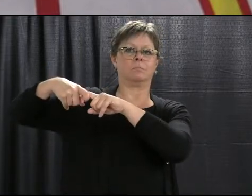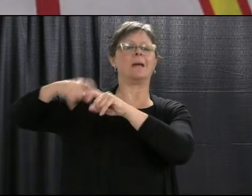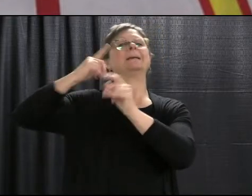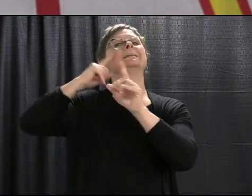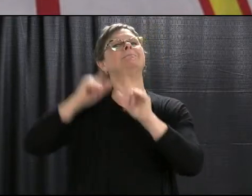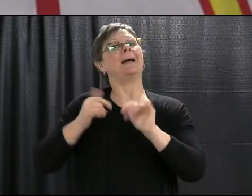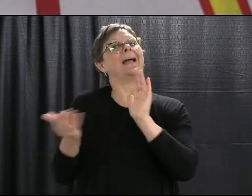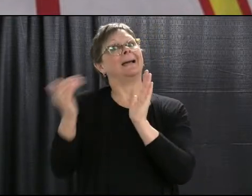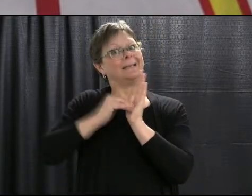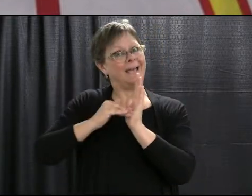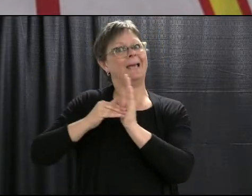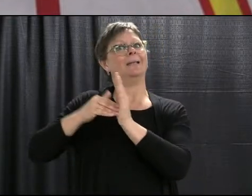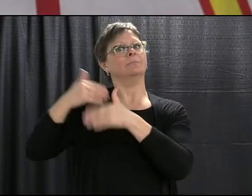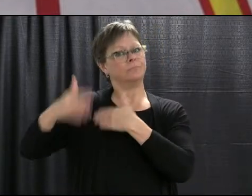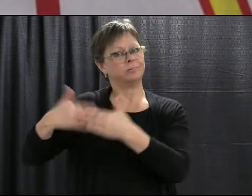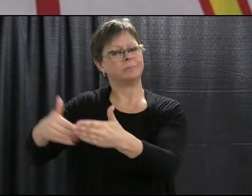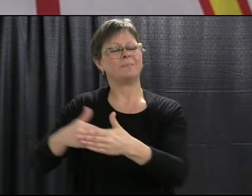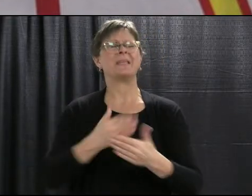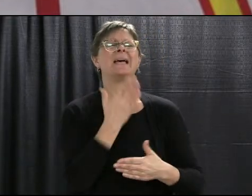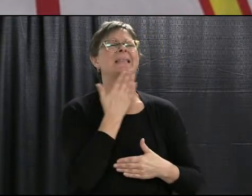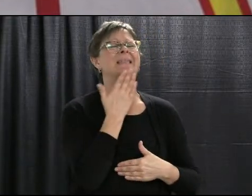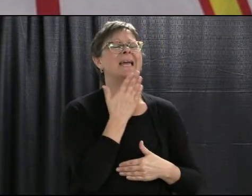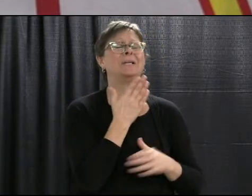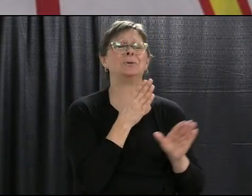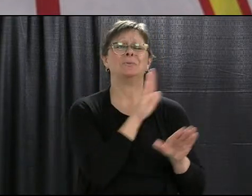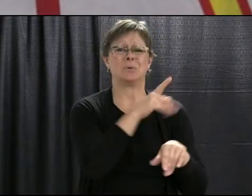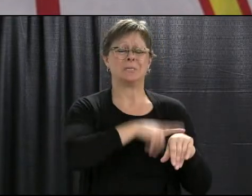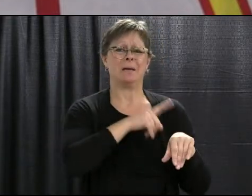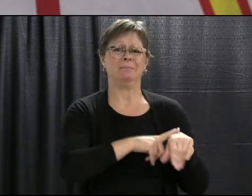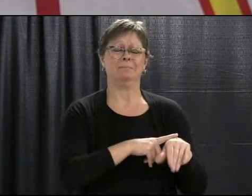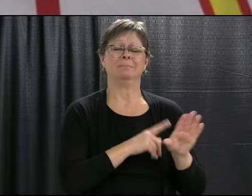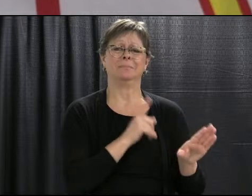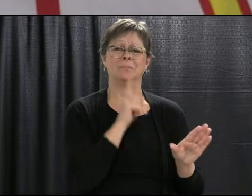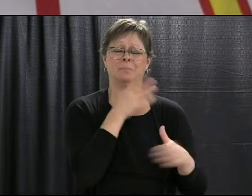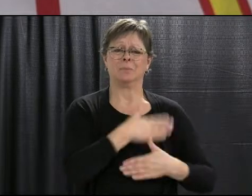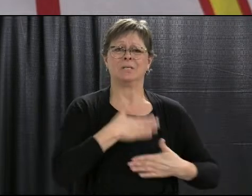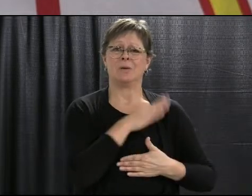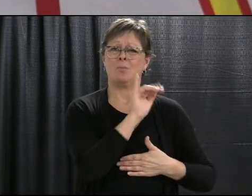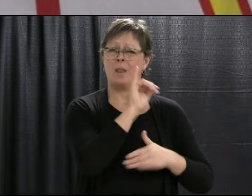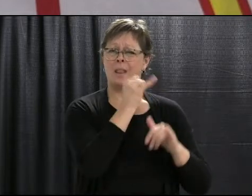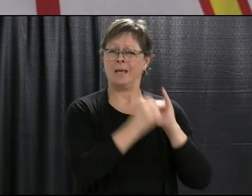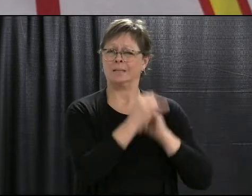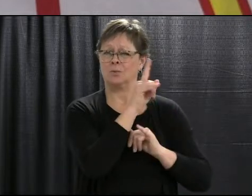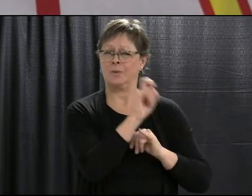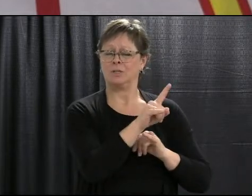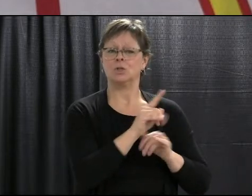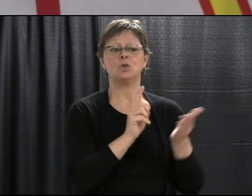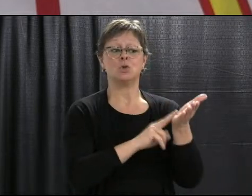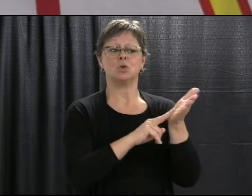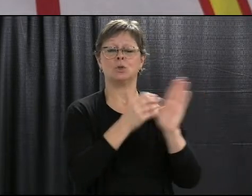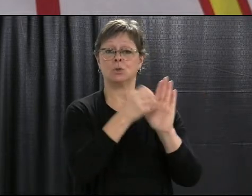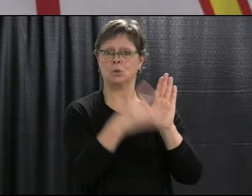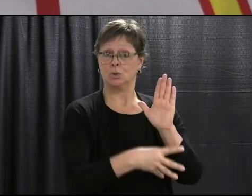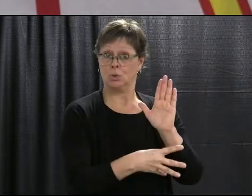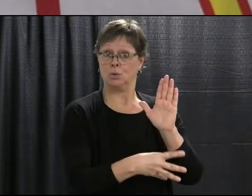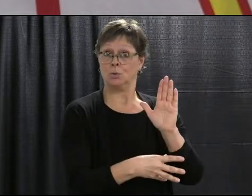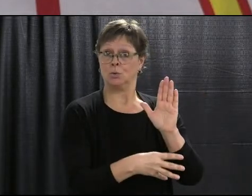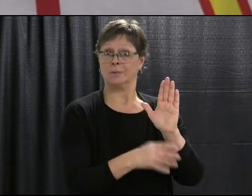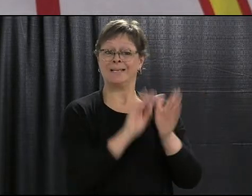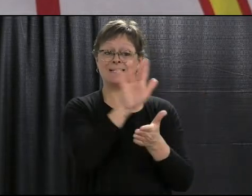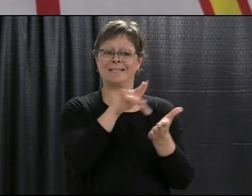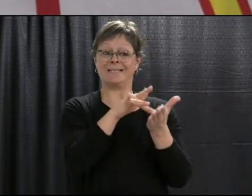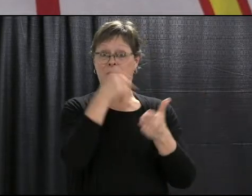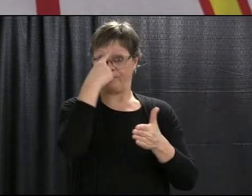again. Thank you for being generous with your time. But I have one last question. You mentioned nursing students. I believe at the Center for